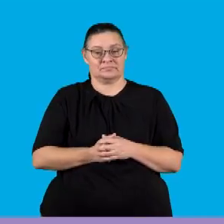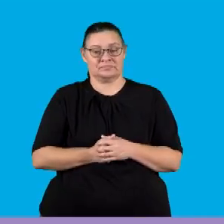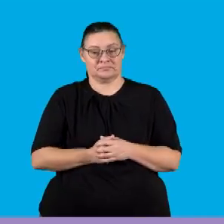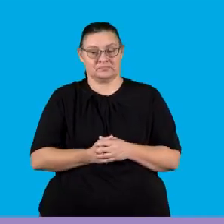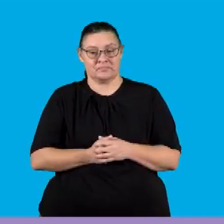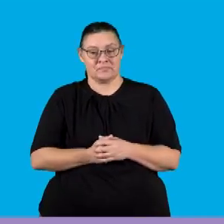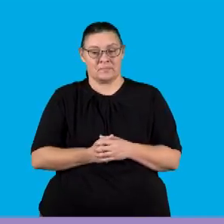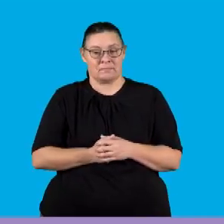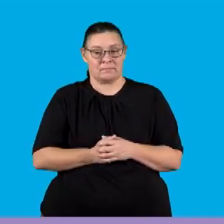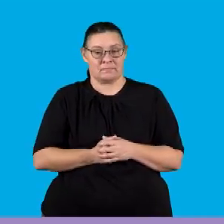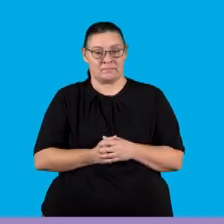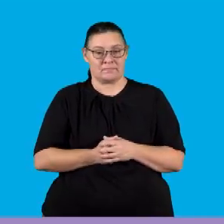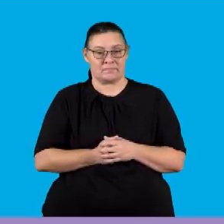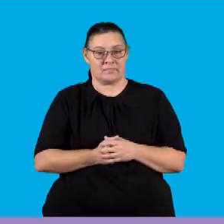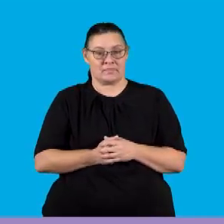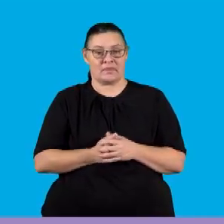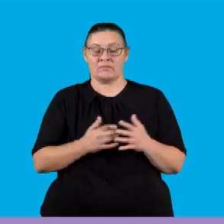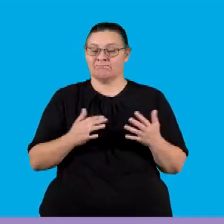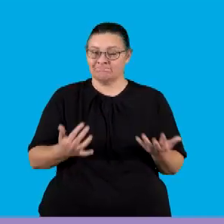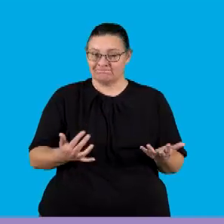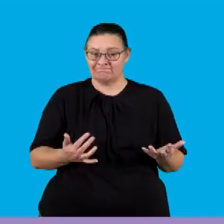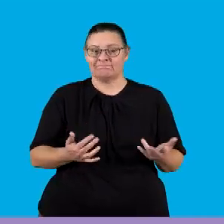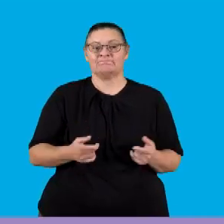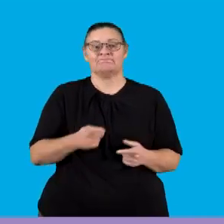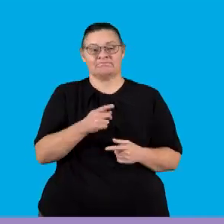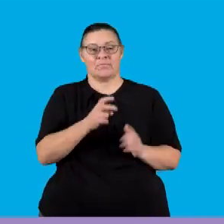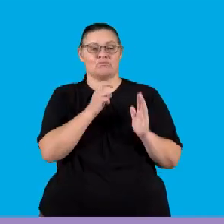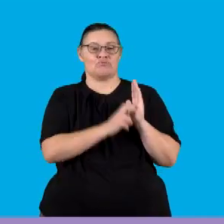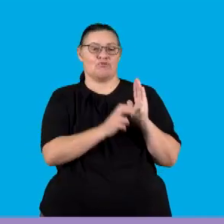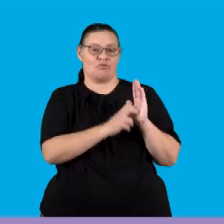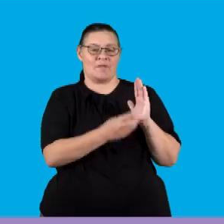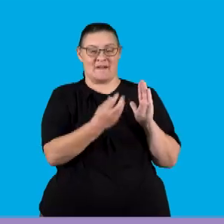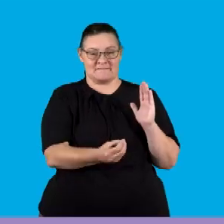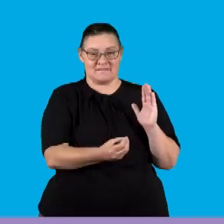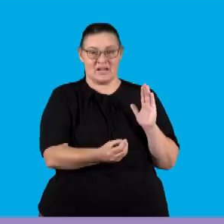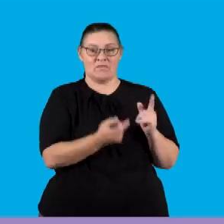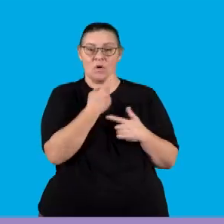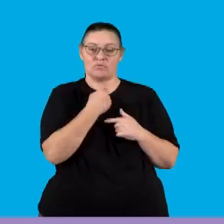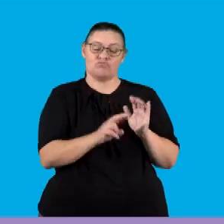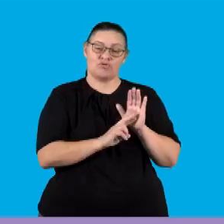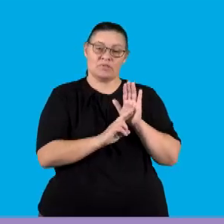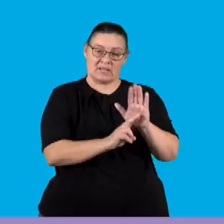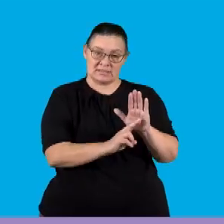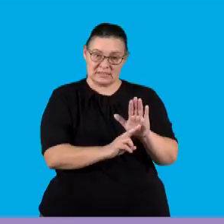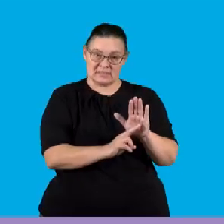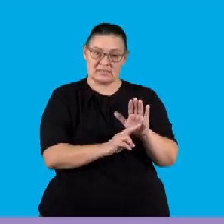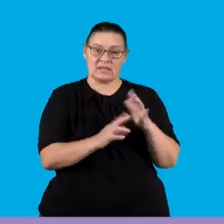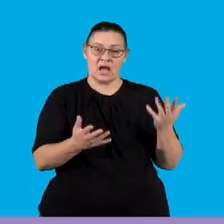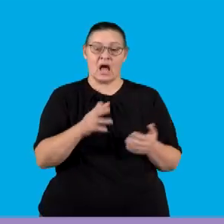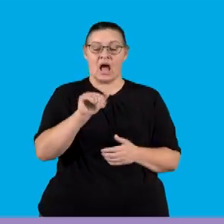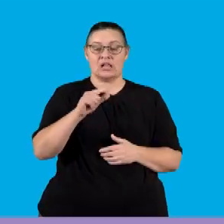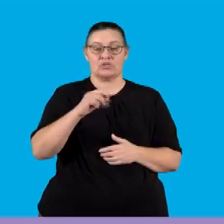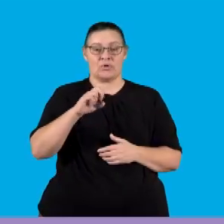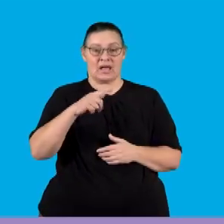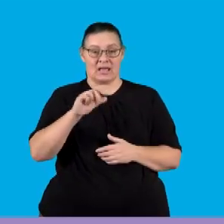indeed does give us that 72. So there is the rule. And if we wanted to represent this rule